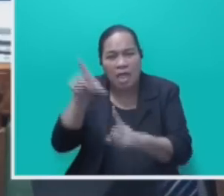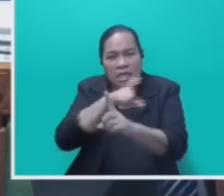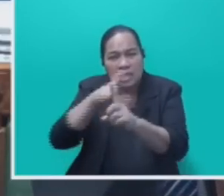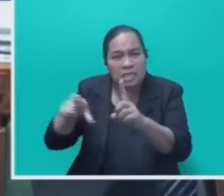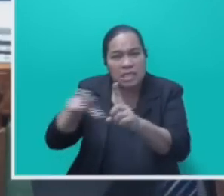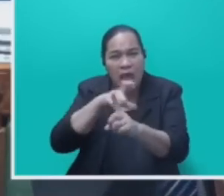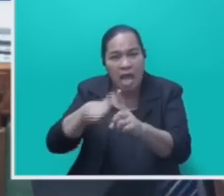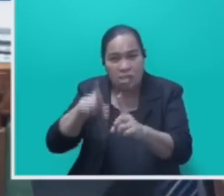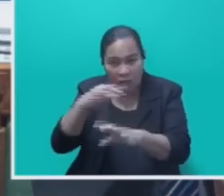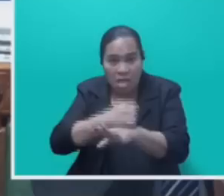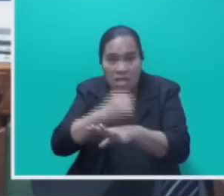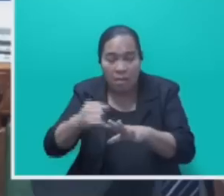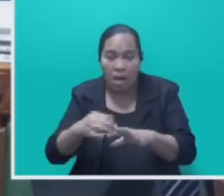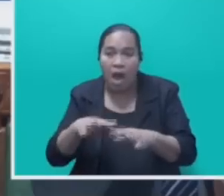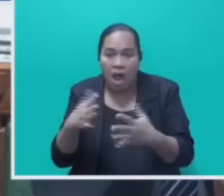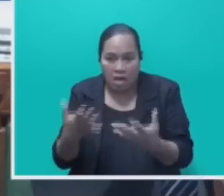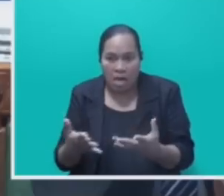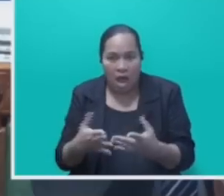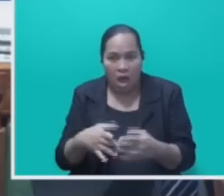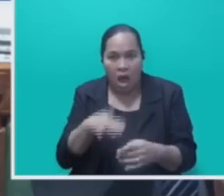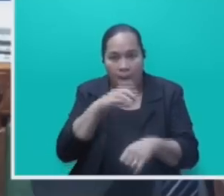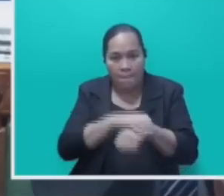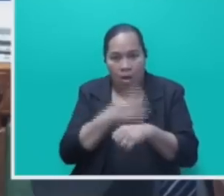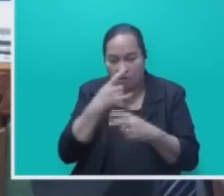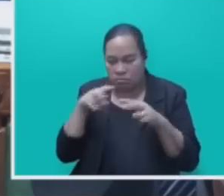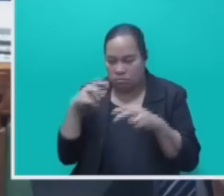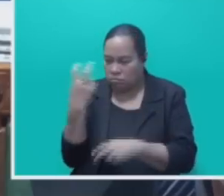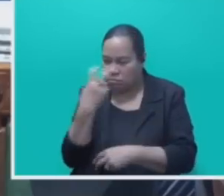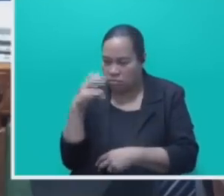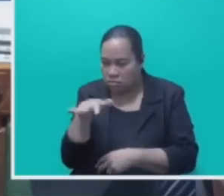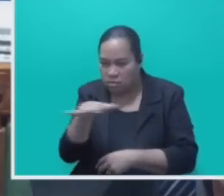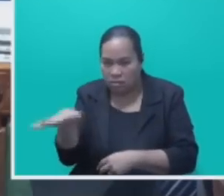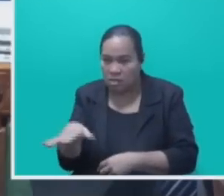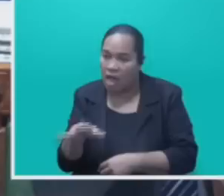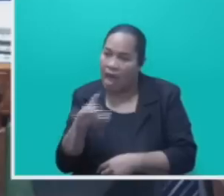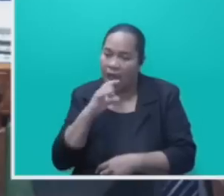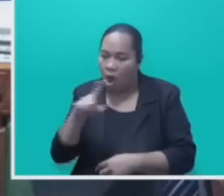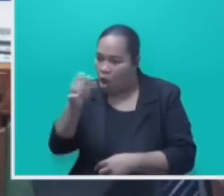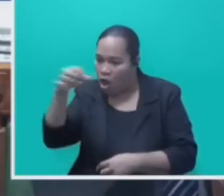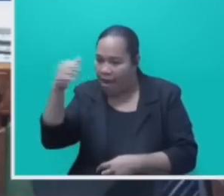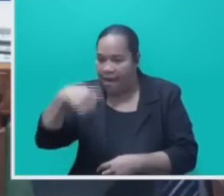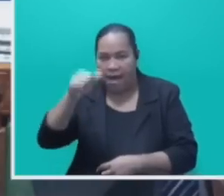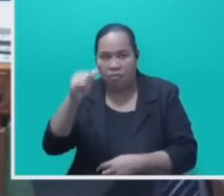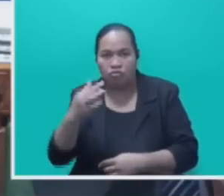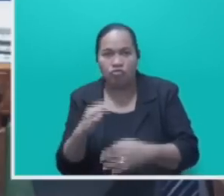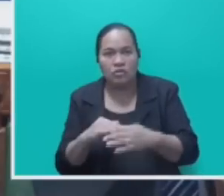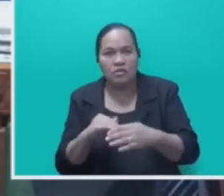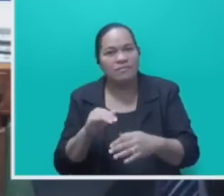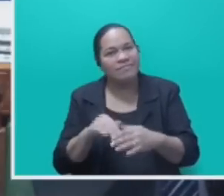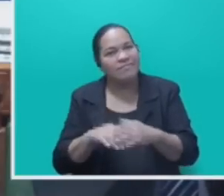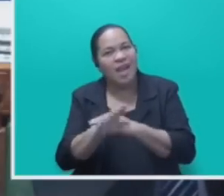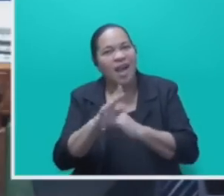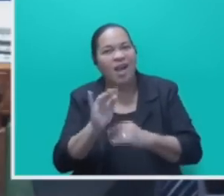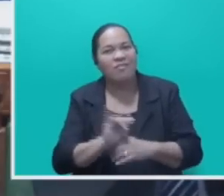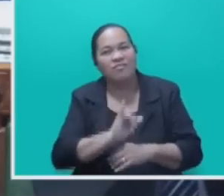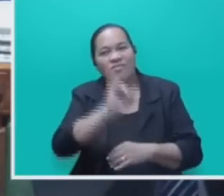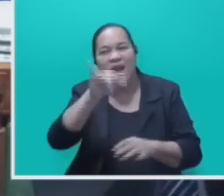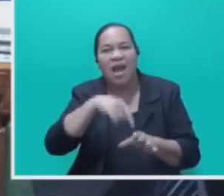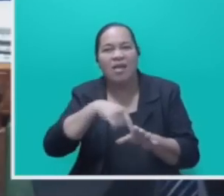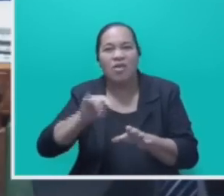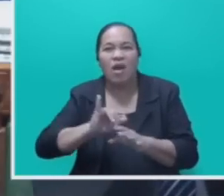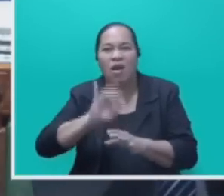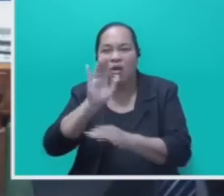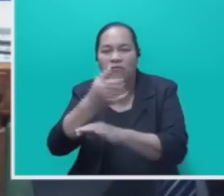threatened or hauled in by the police or have illegal stop departure orders or are monitored or declared persons